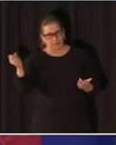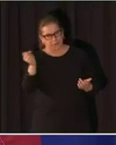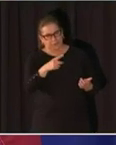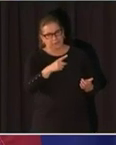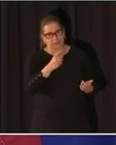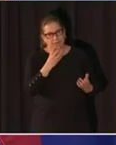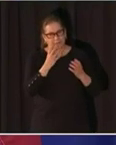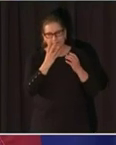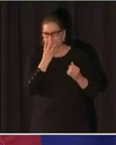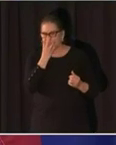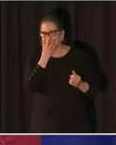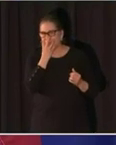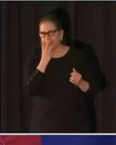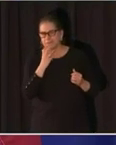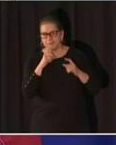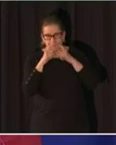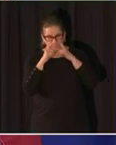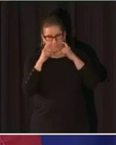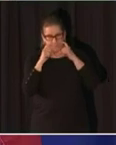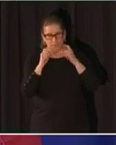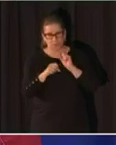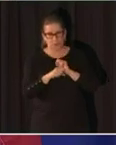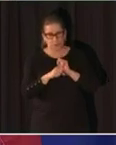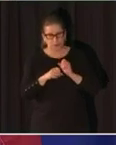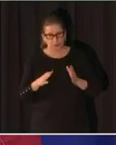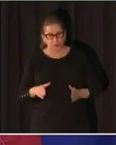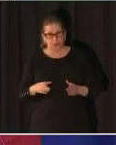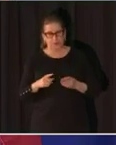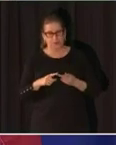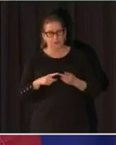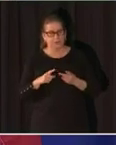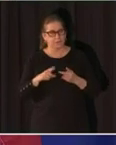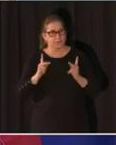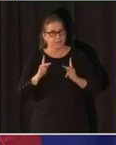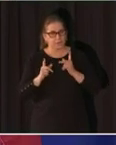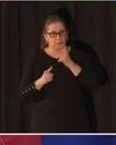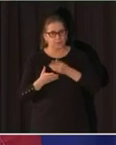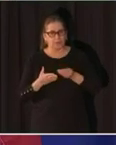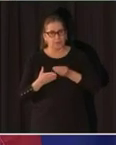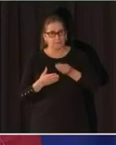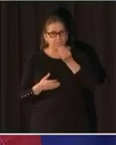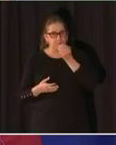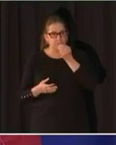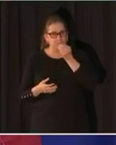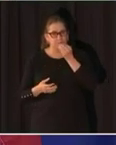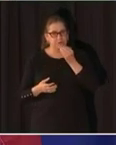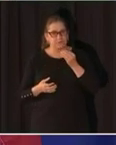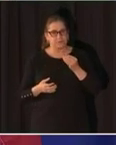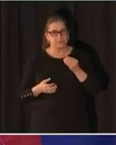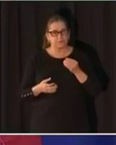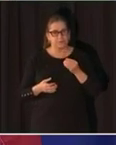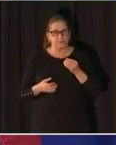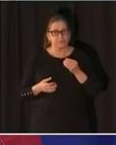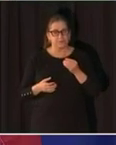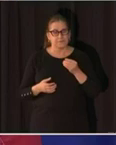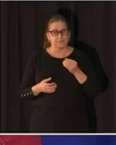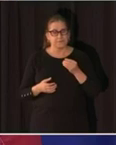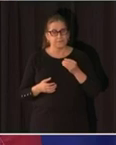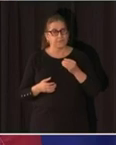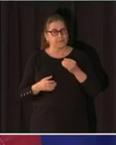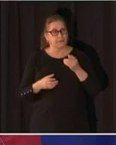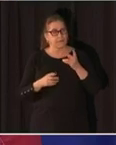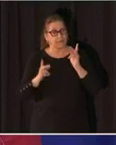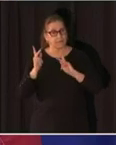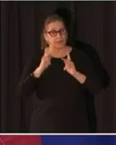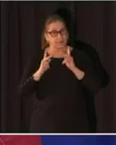sellers. Now, last Friday, you had put into effect masks for people who were shopping in grocery stores.